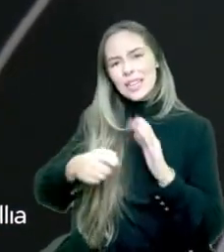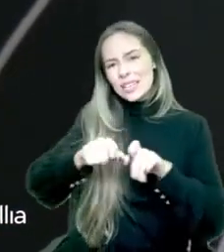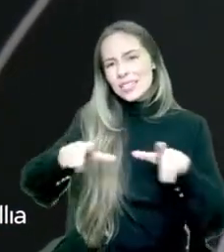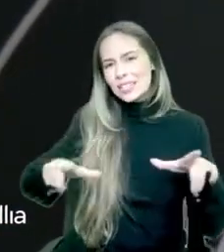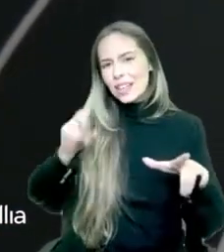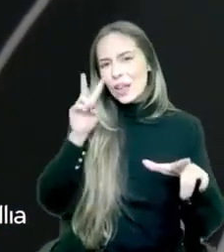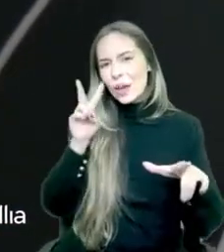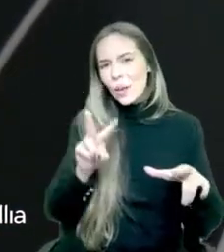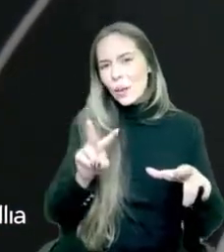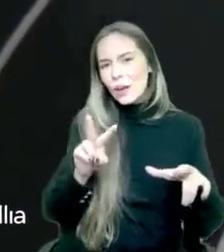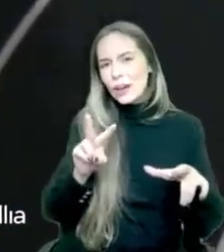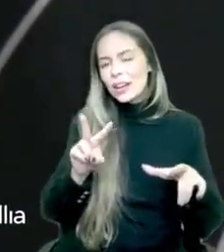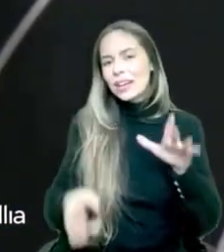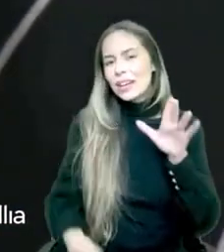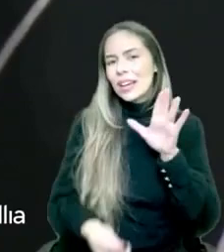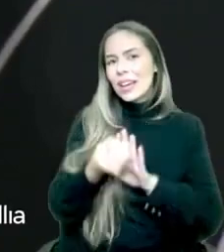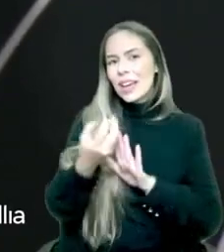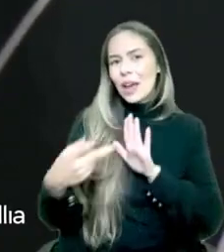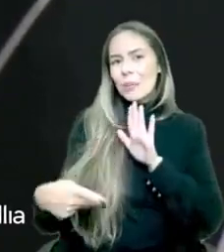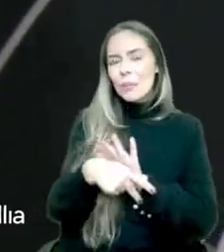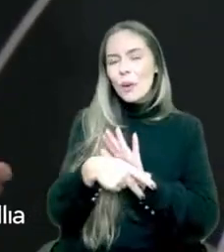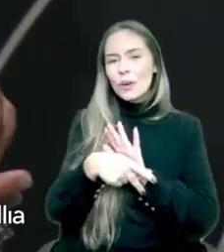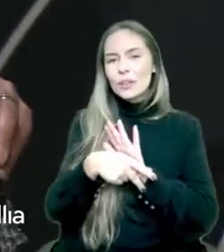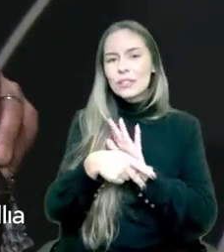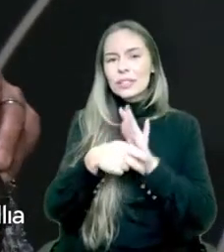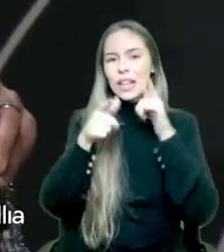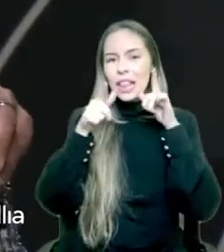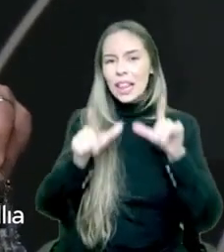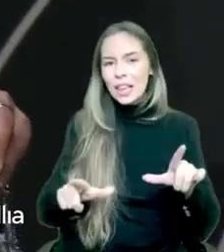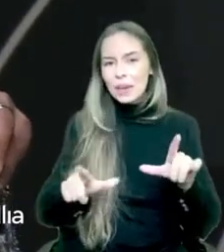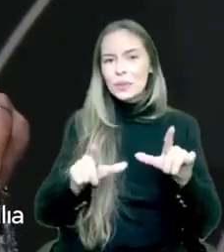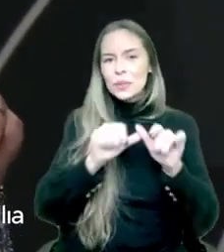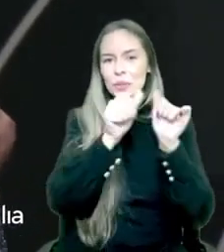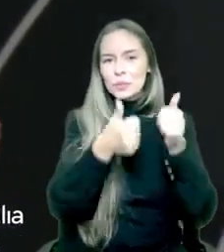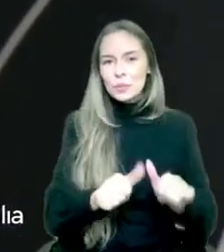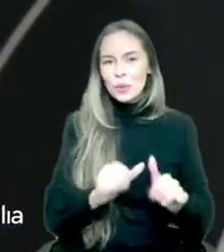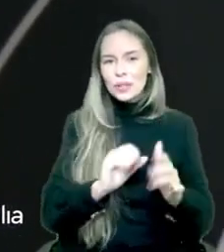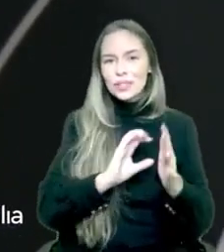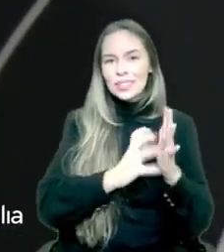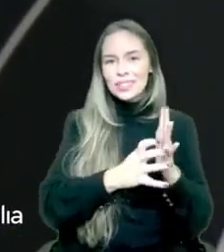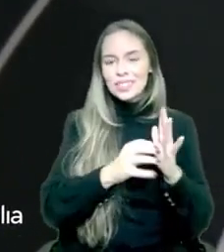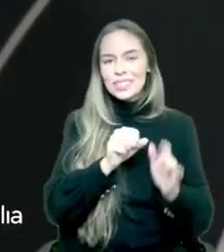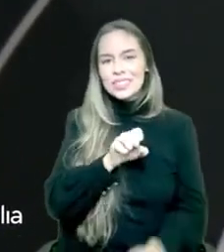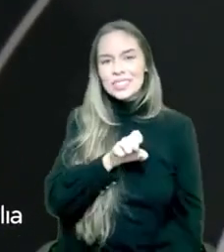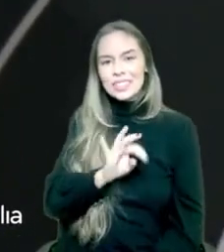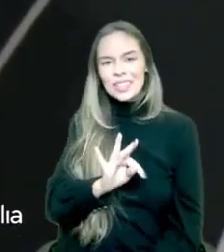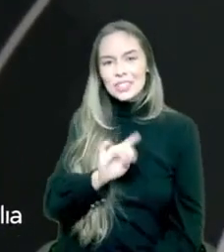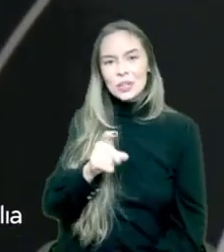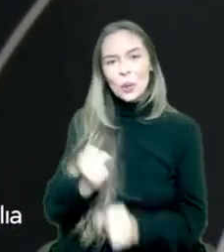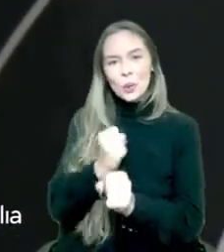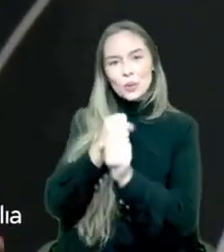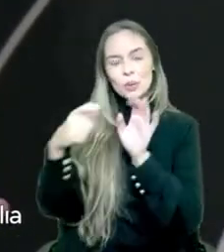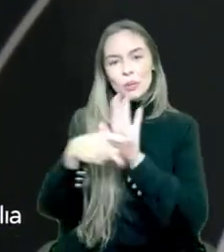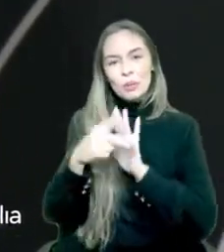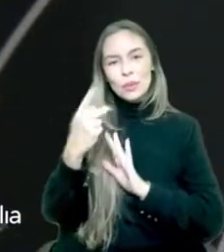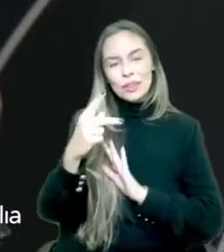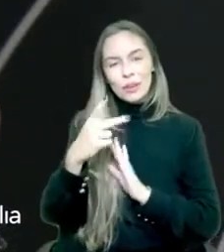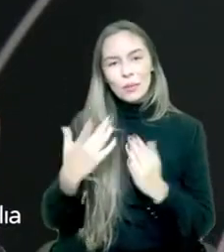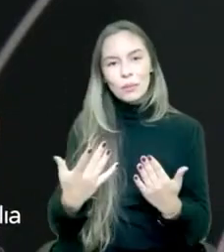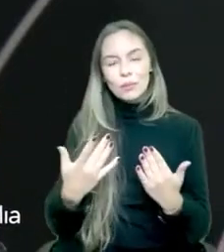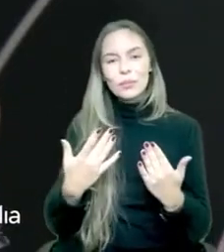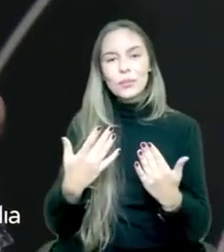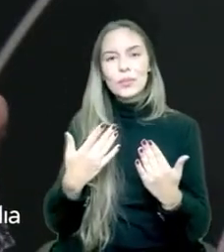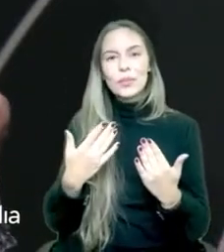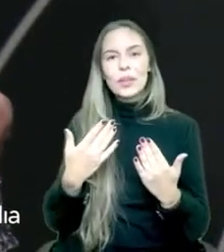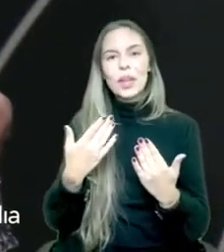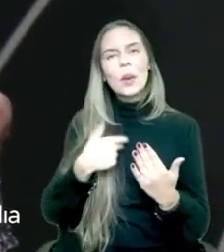own large language models on their data set. So you just be building your own. So listen, we're up. I just wanted to thank this